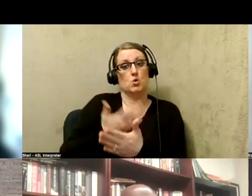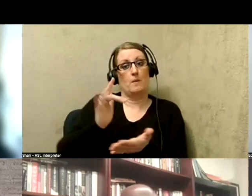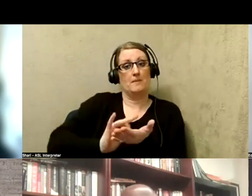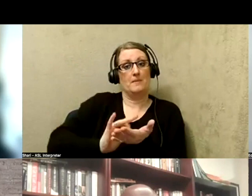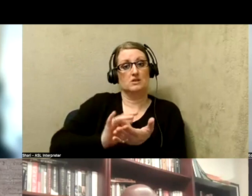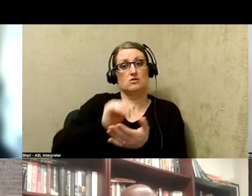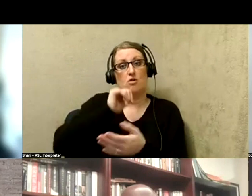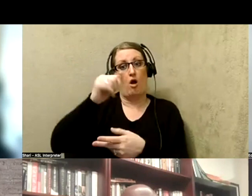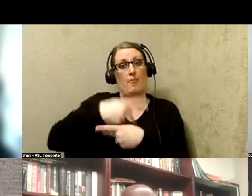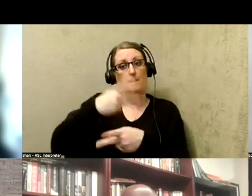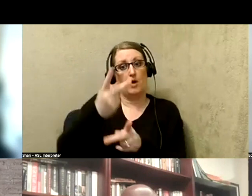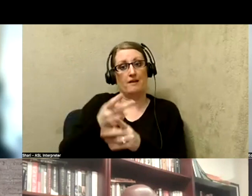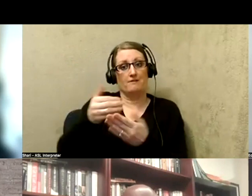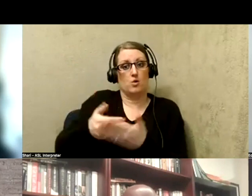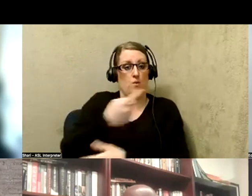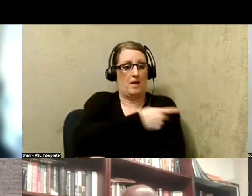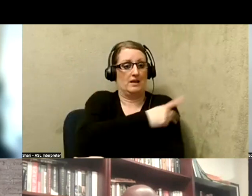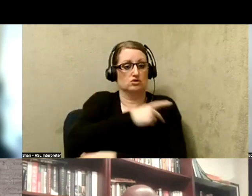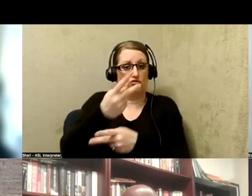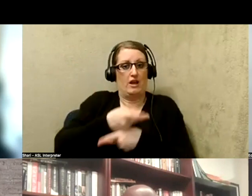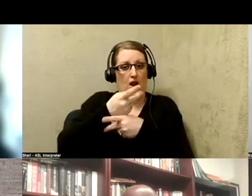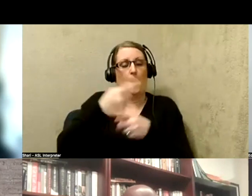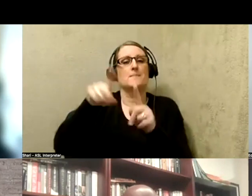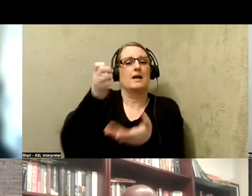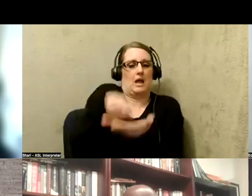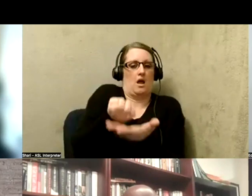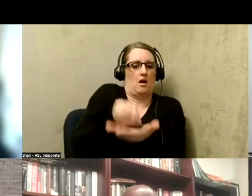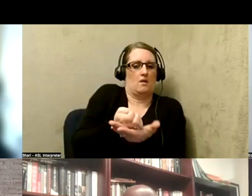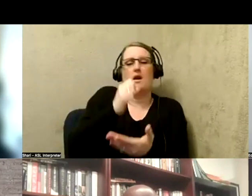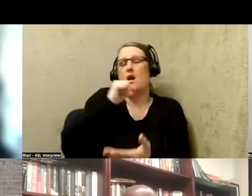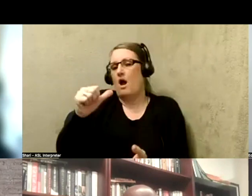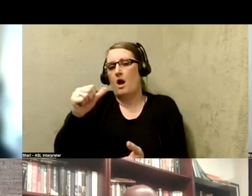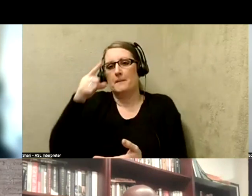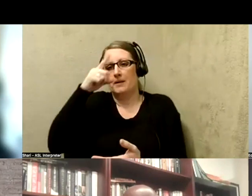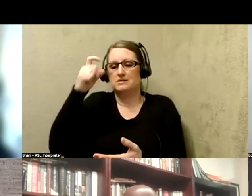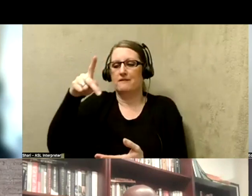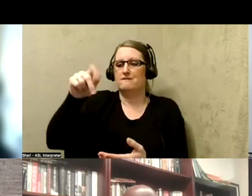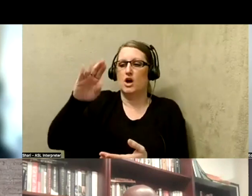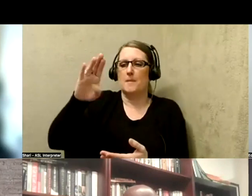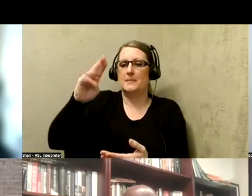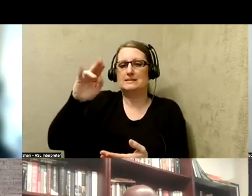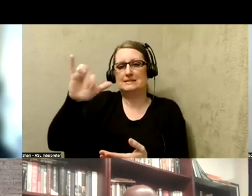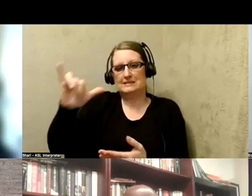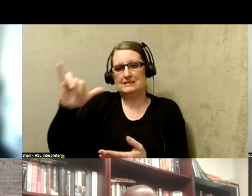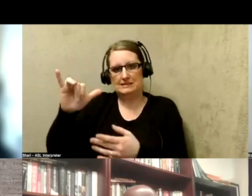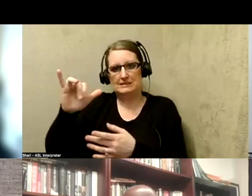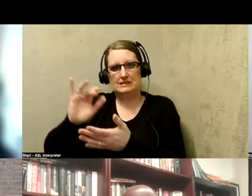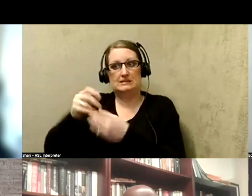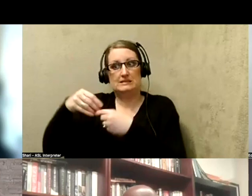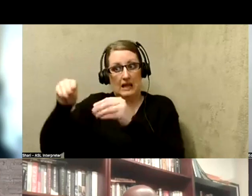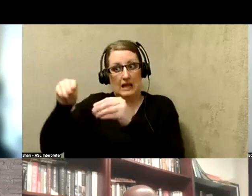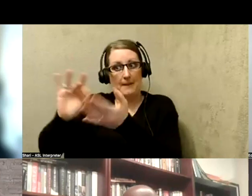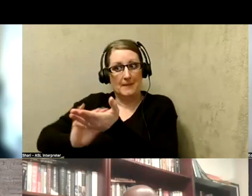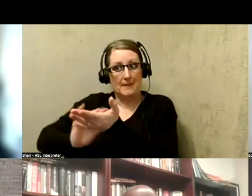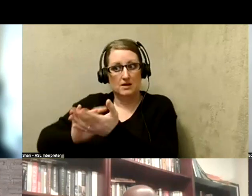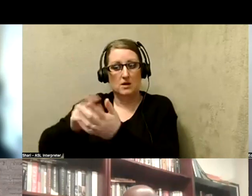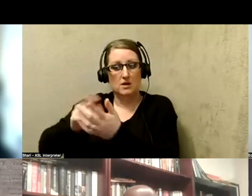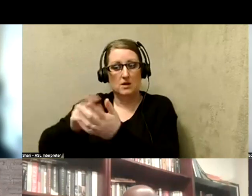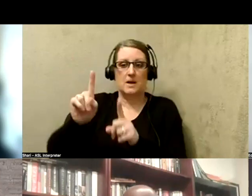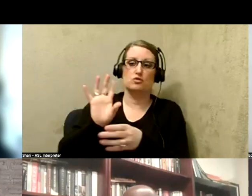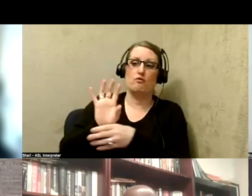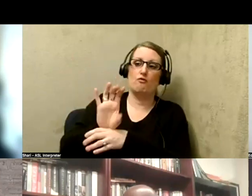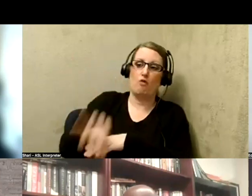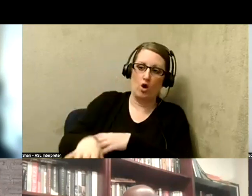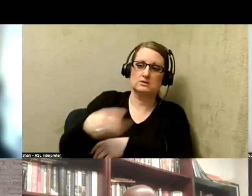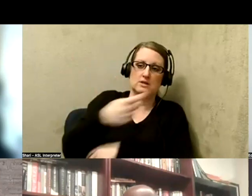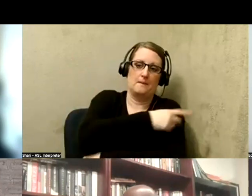but of the economy, not in the sense of pharma companies selling medication, but to make the patient participate